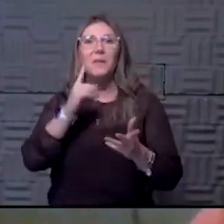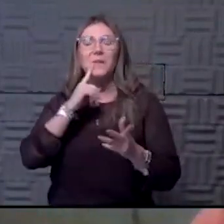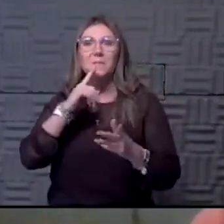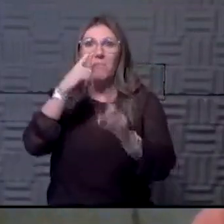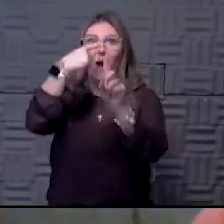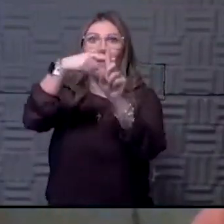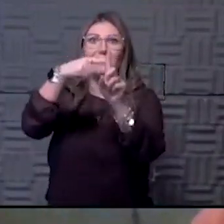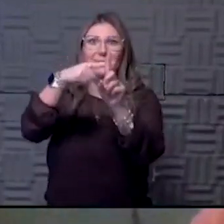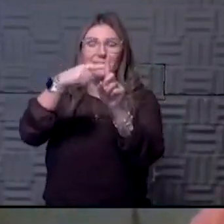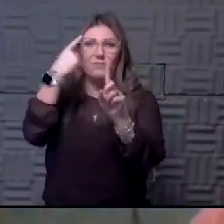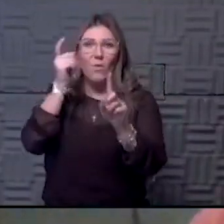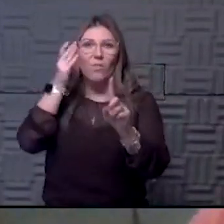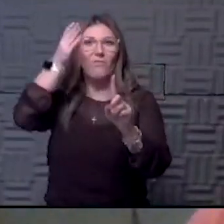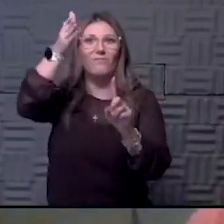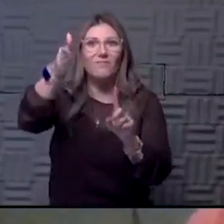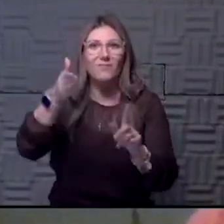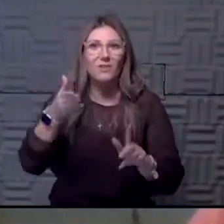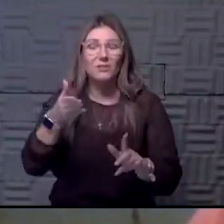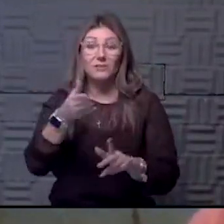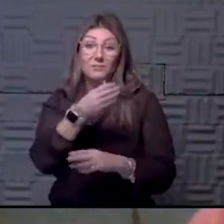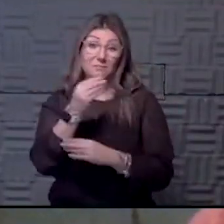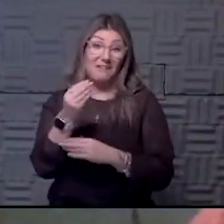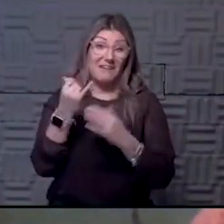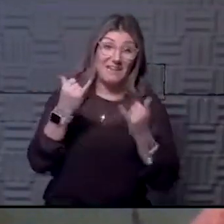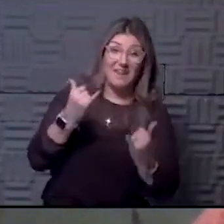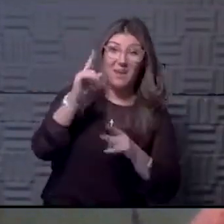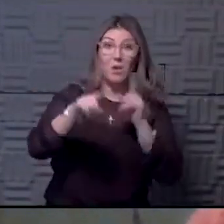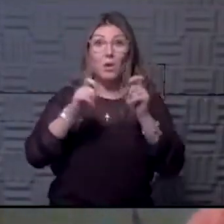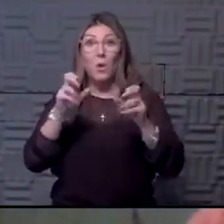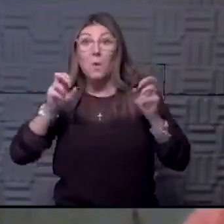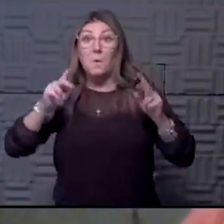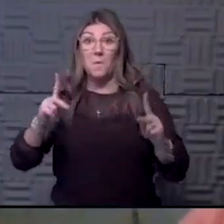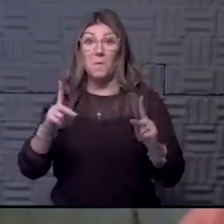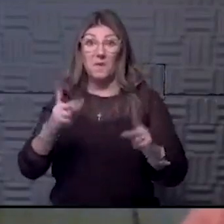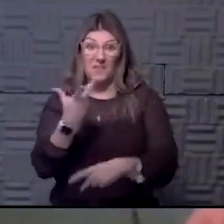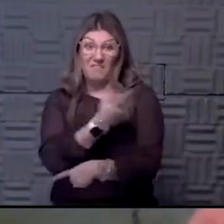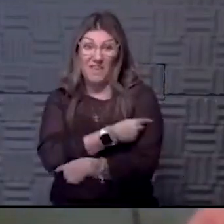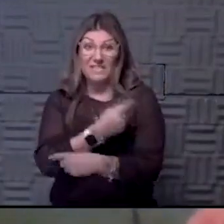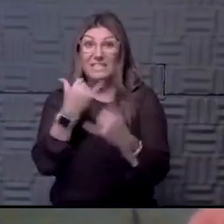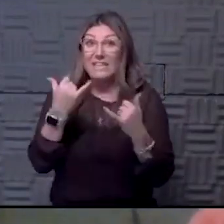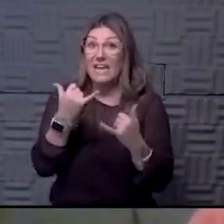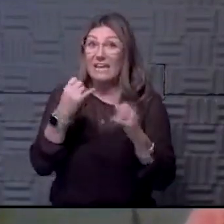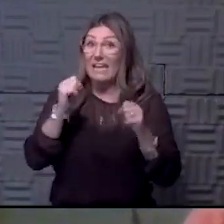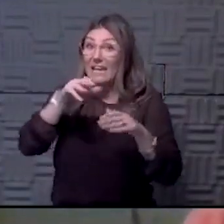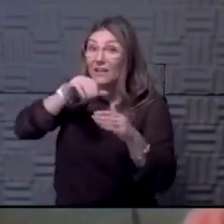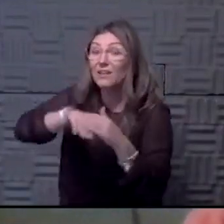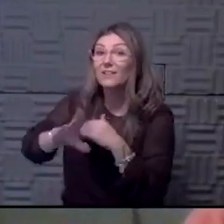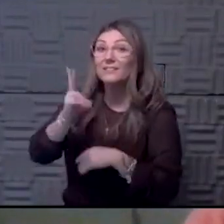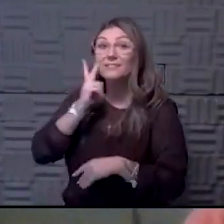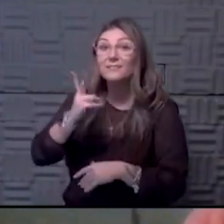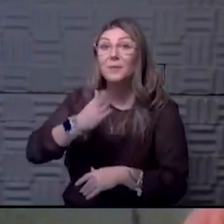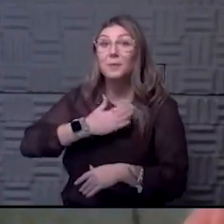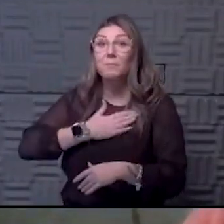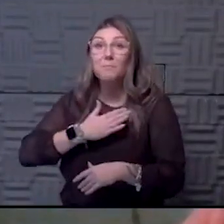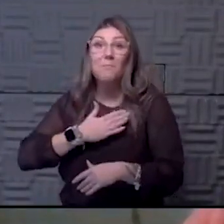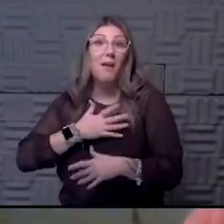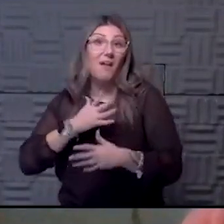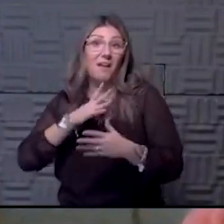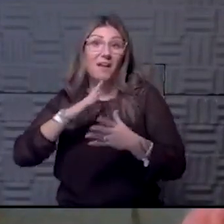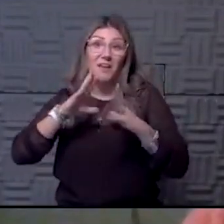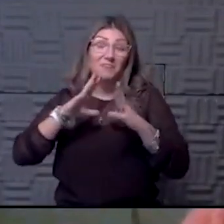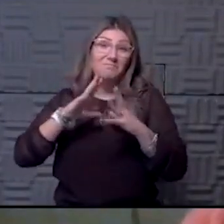tunnel. And frankly, now it's coming up as questions about, okay, I've been vaccinated. Can I get in and see my loved one in the nursing home?